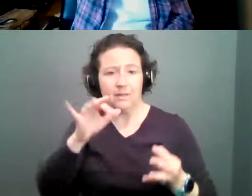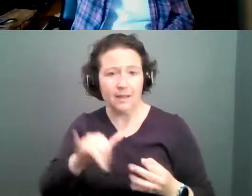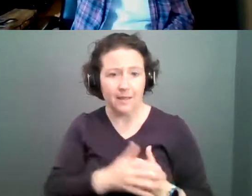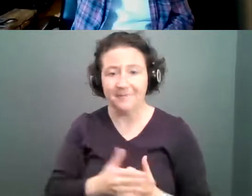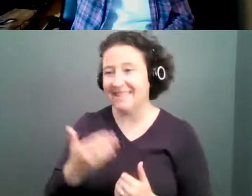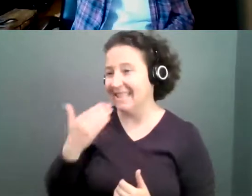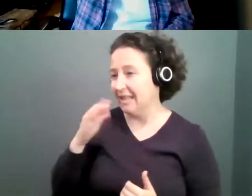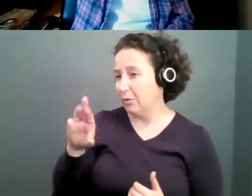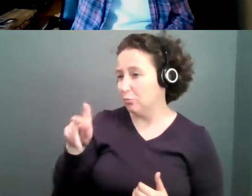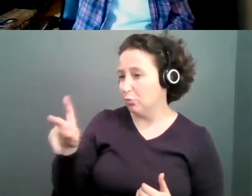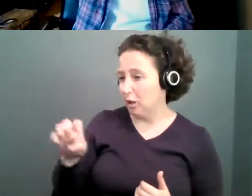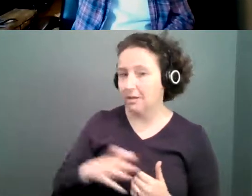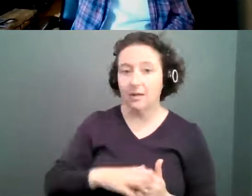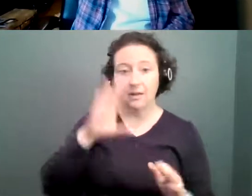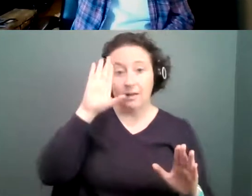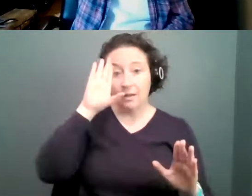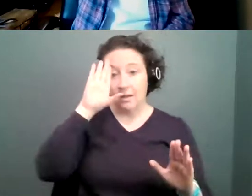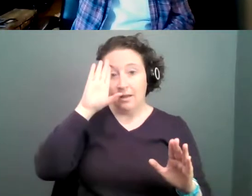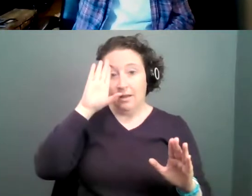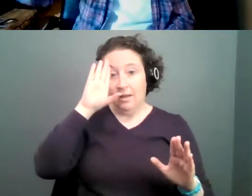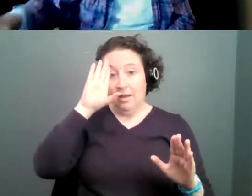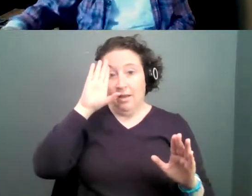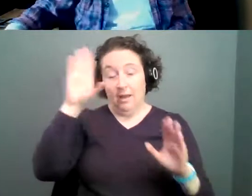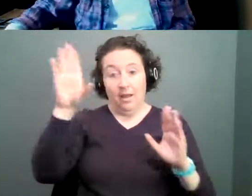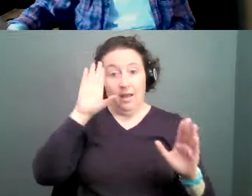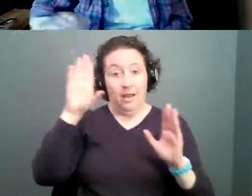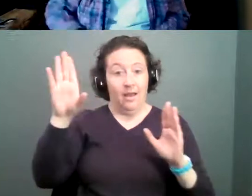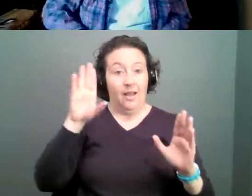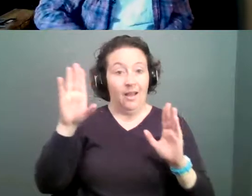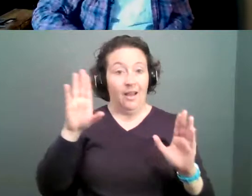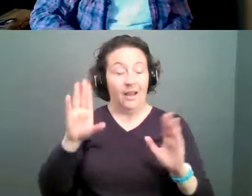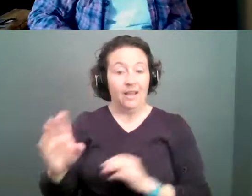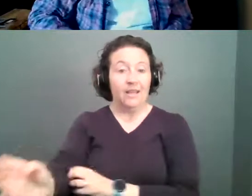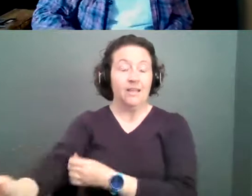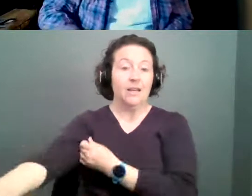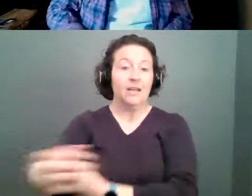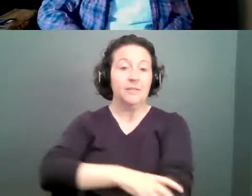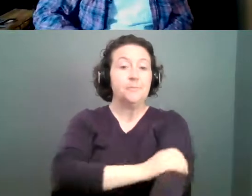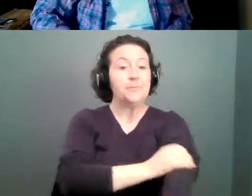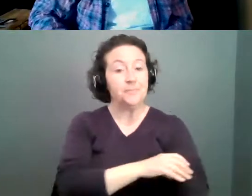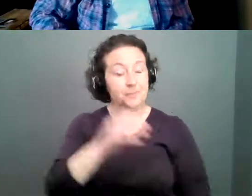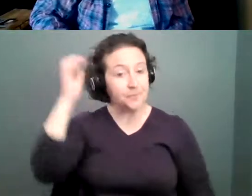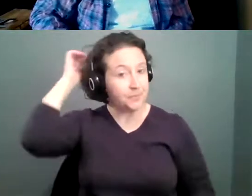Brooke. Hello to all the members of the local media.